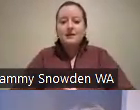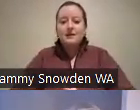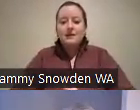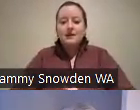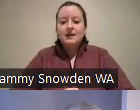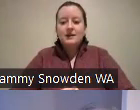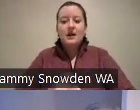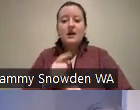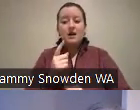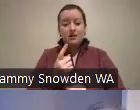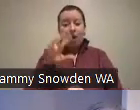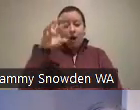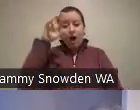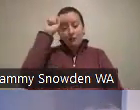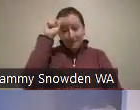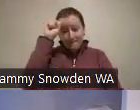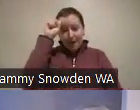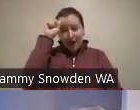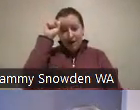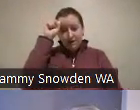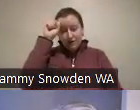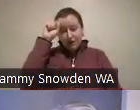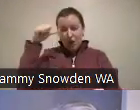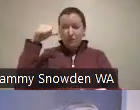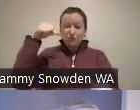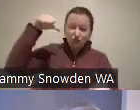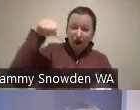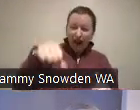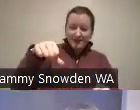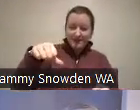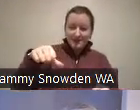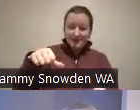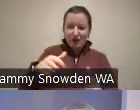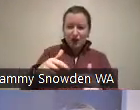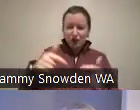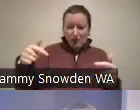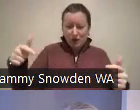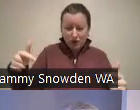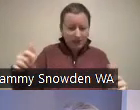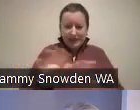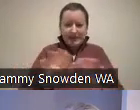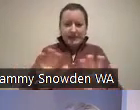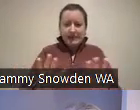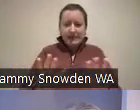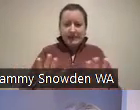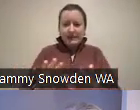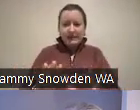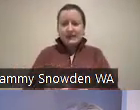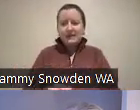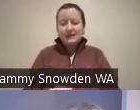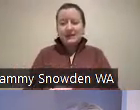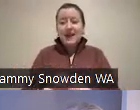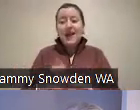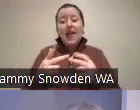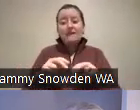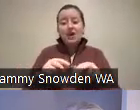want to be pressing hard because then you're going to literally block. So what happens if you press too hard like a massage? You actually block